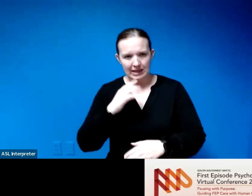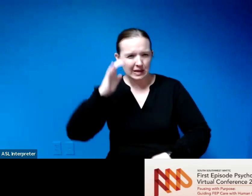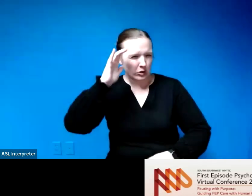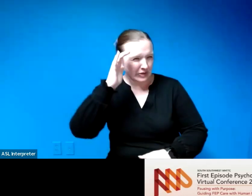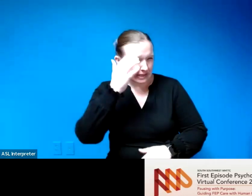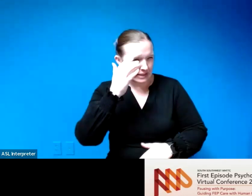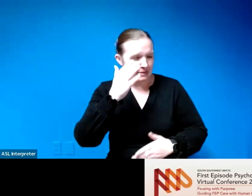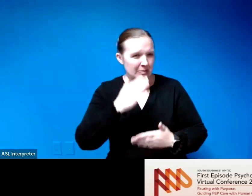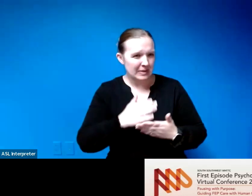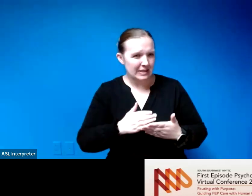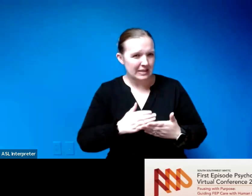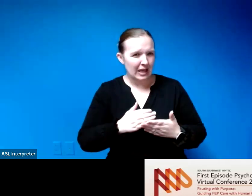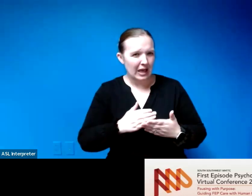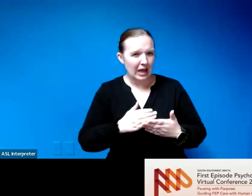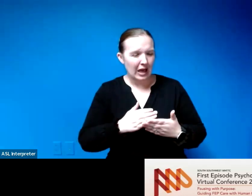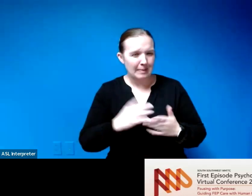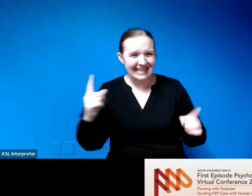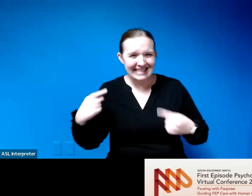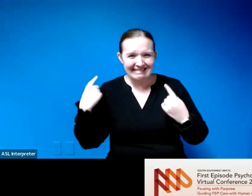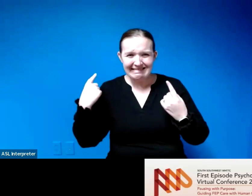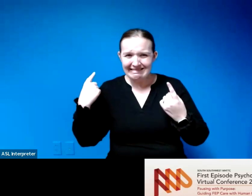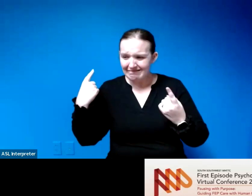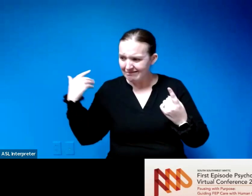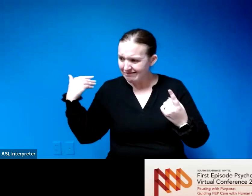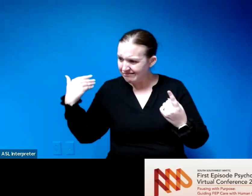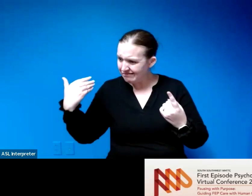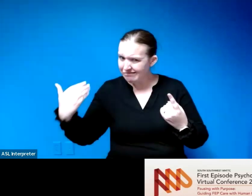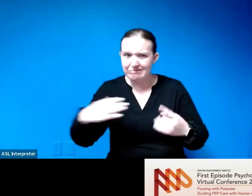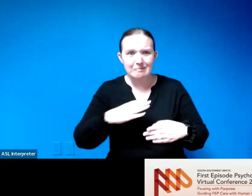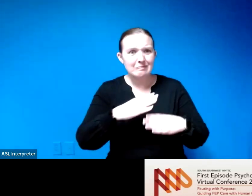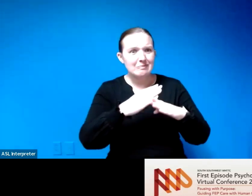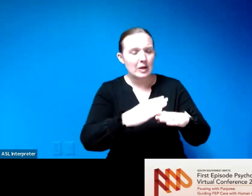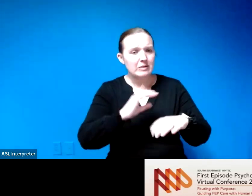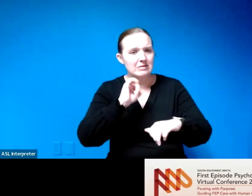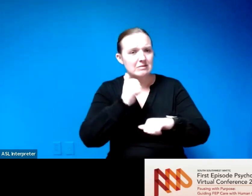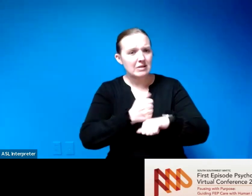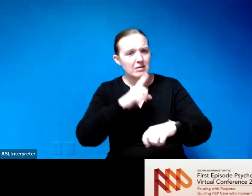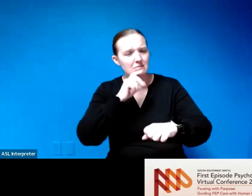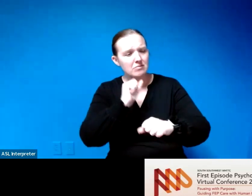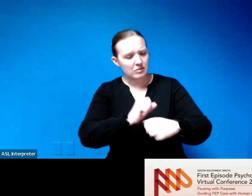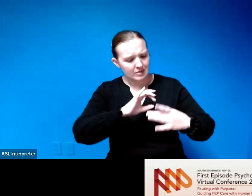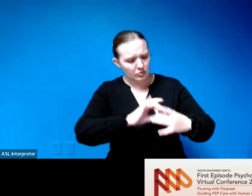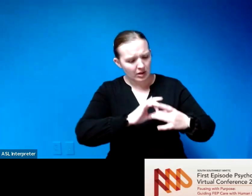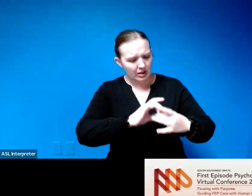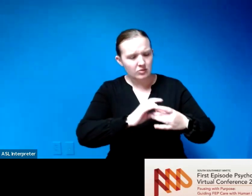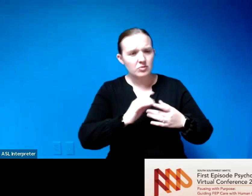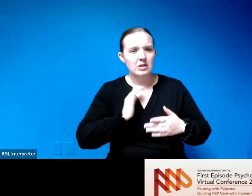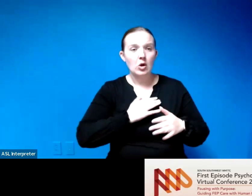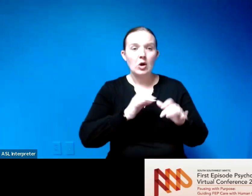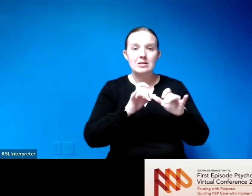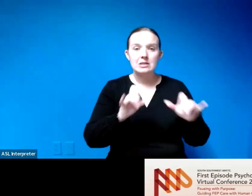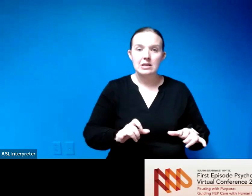be some just real systemic barriers to building genuine relationships within our systems,